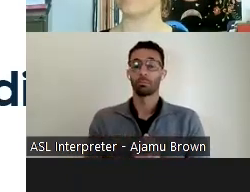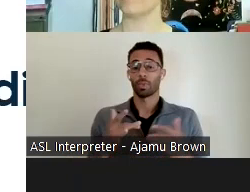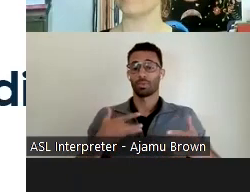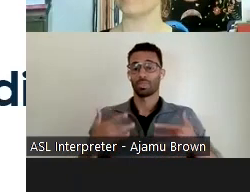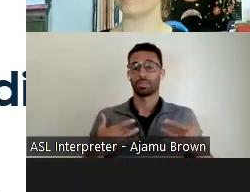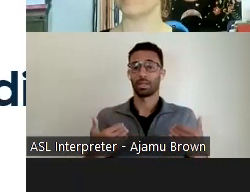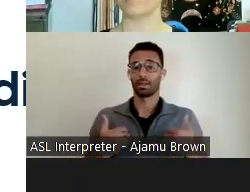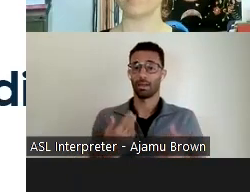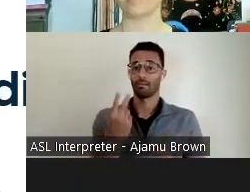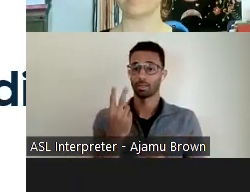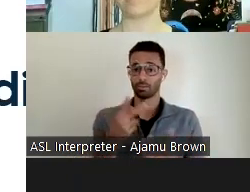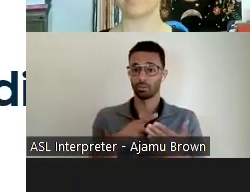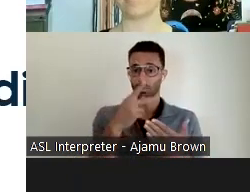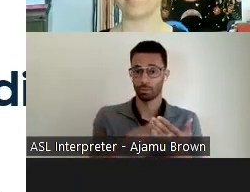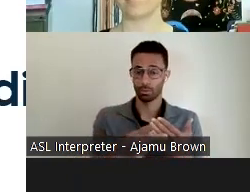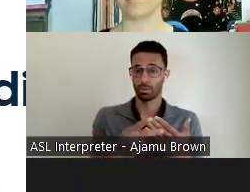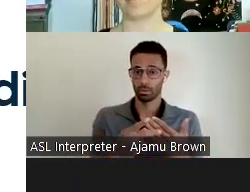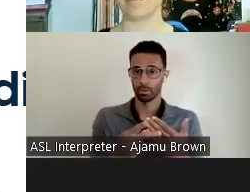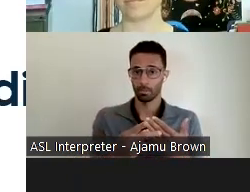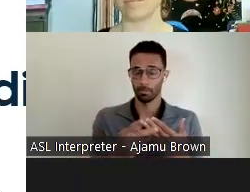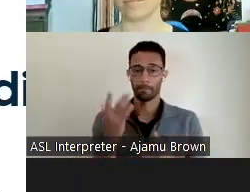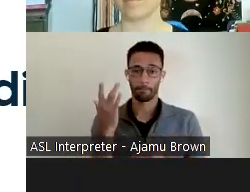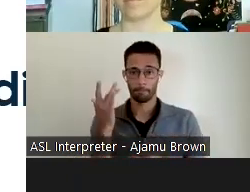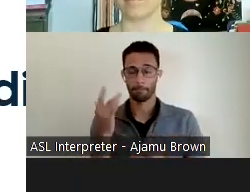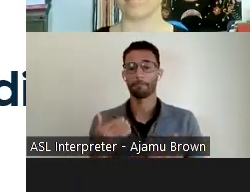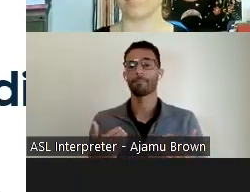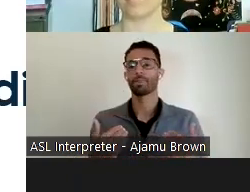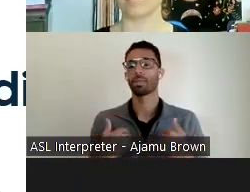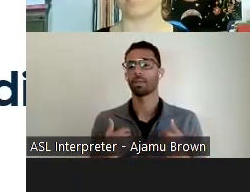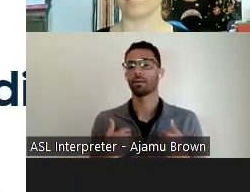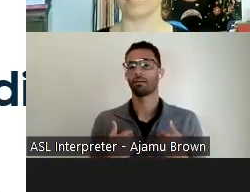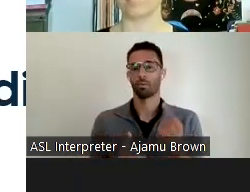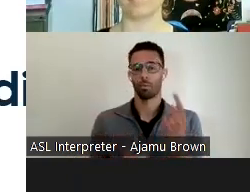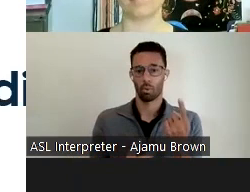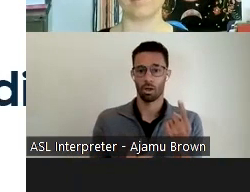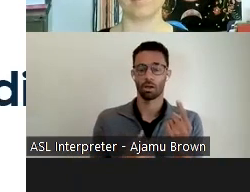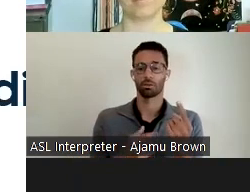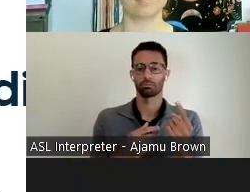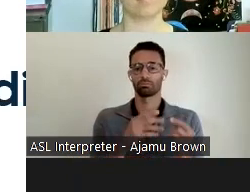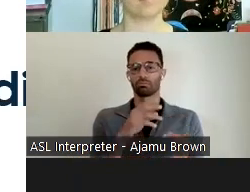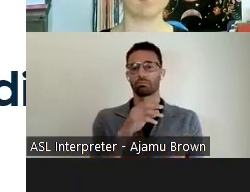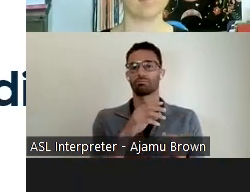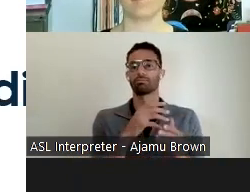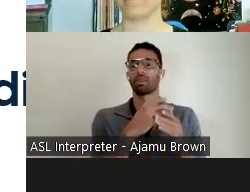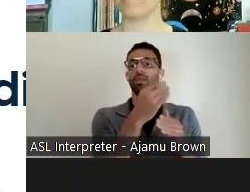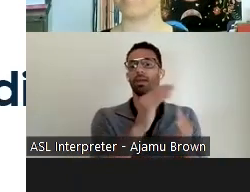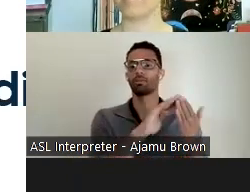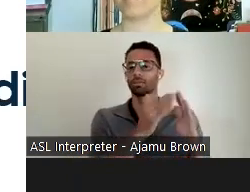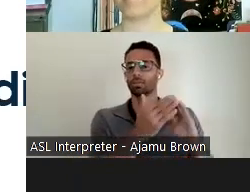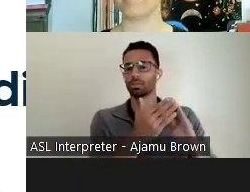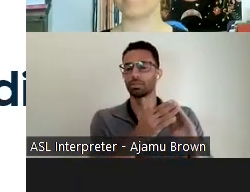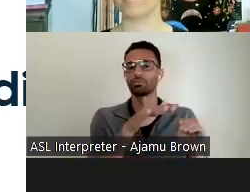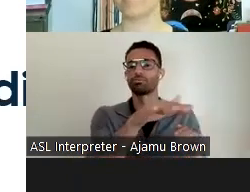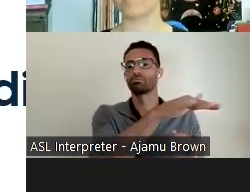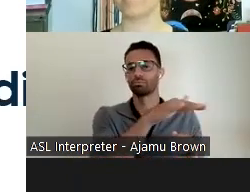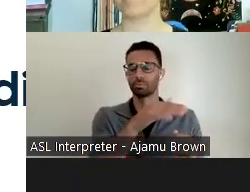programs because one is in a rural area. It has its own unique housing